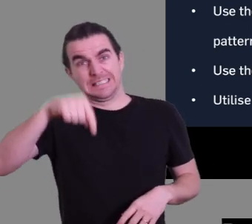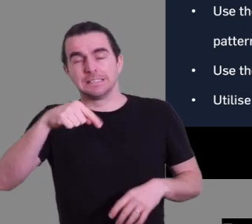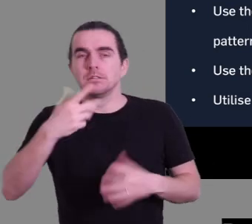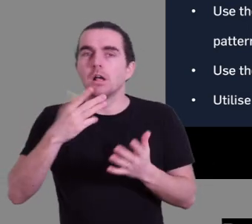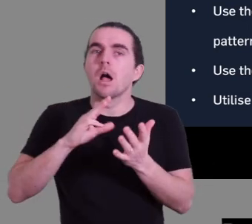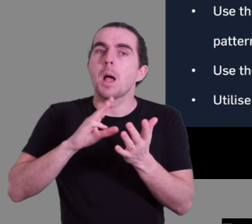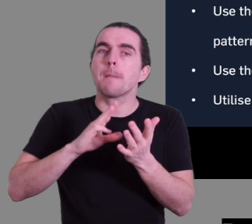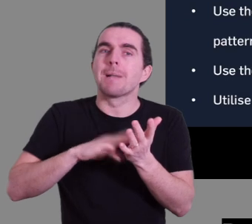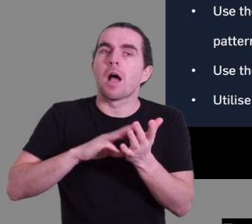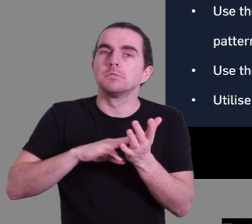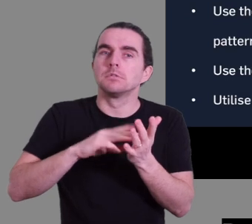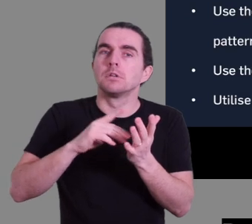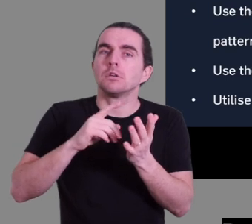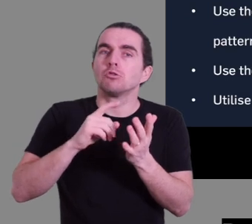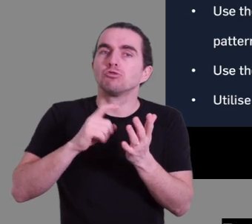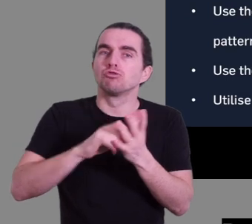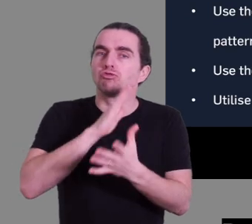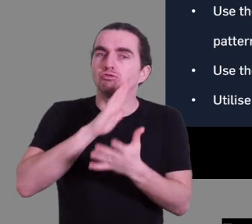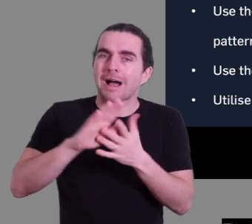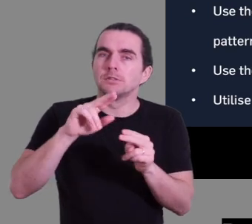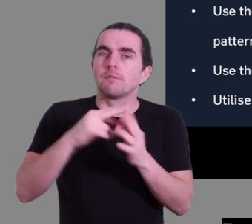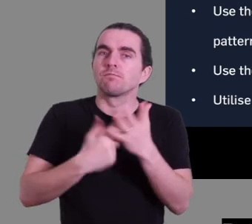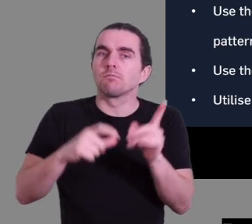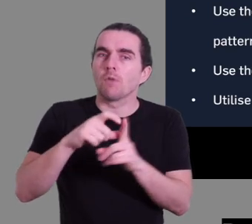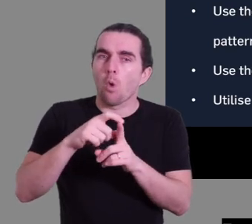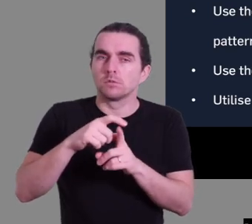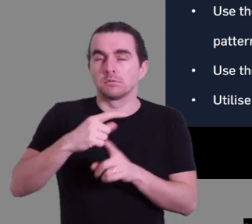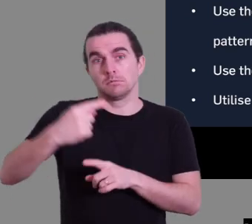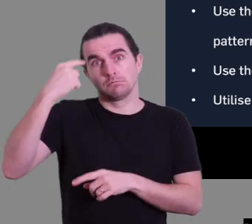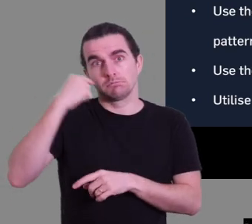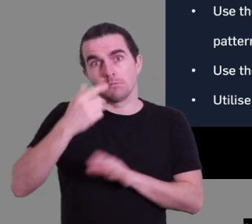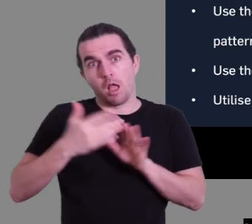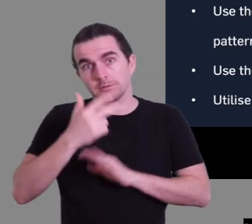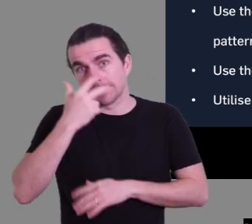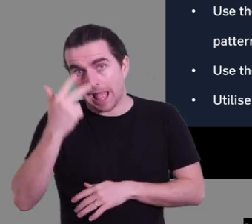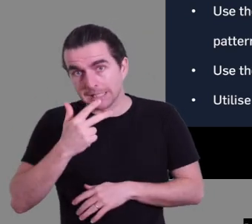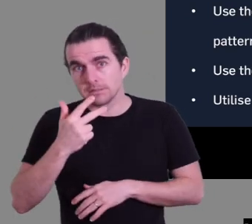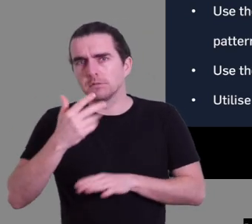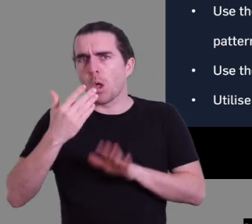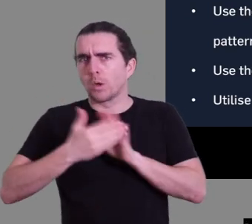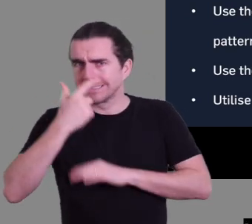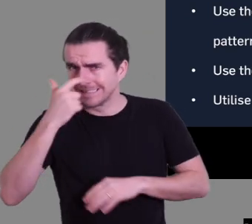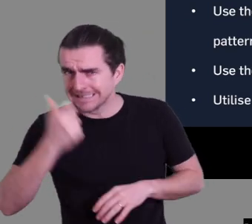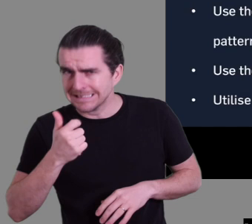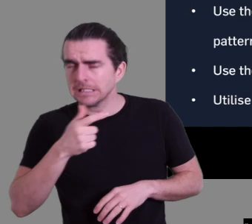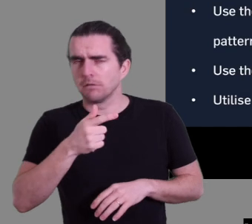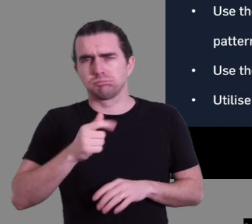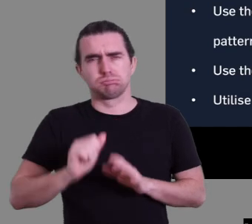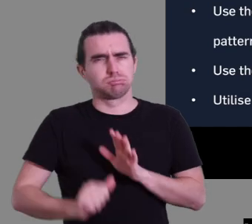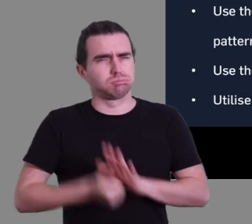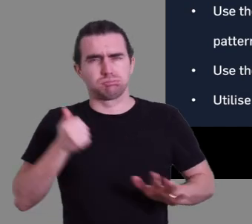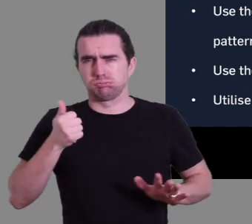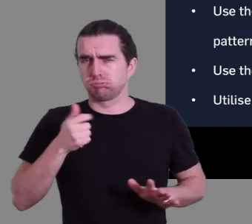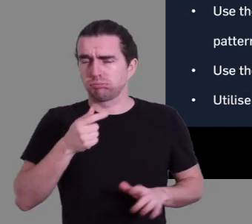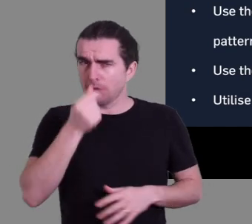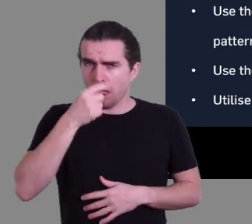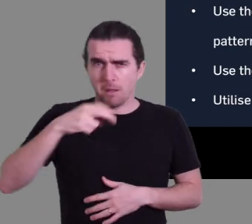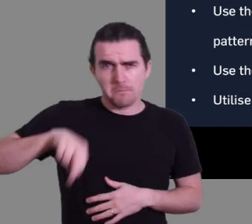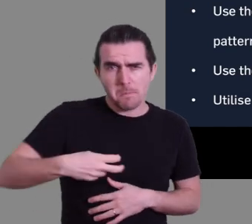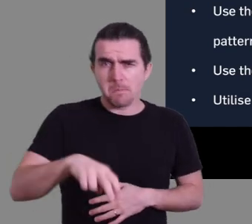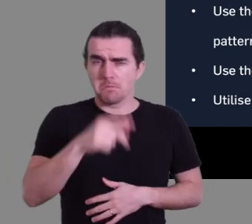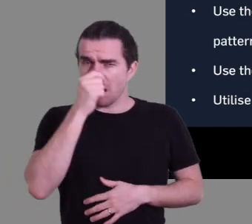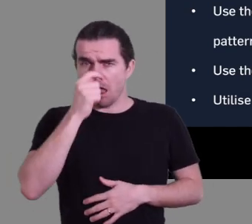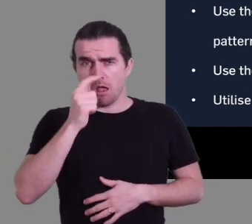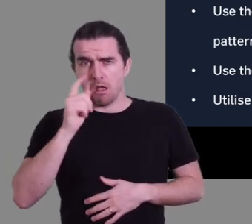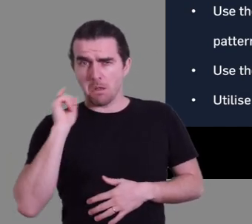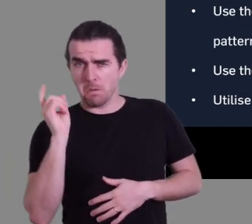But Marcus Rashford, when I had him in the under-18s, under 16 he came, and he was outstanding skills, dribble, turn